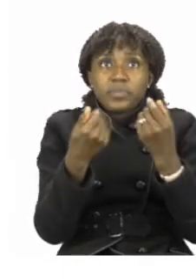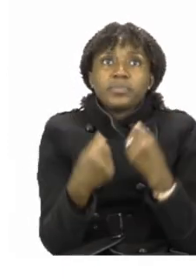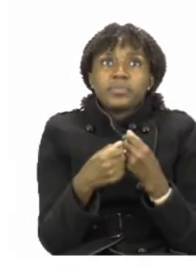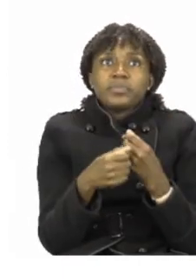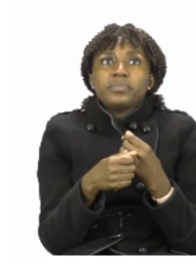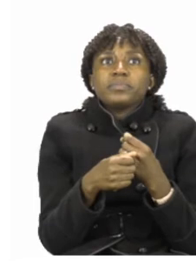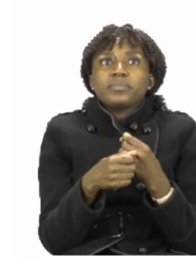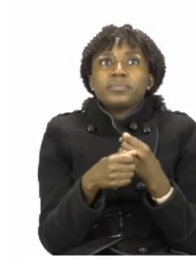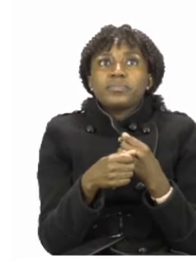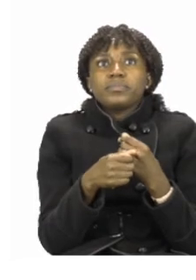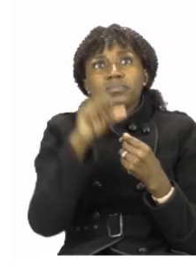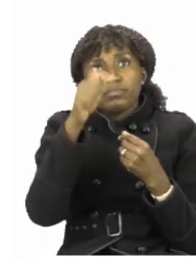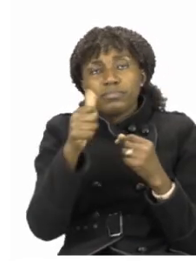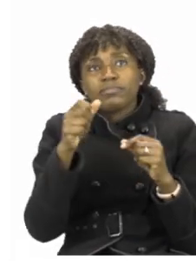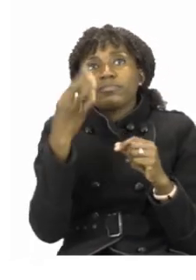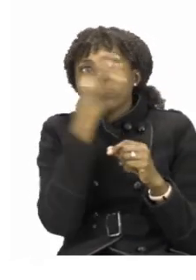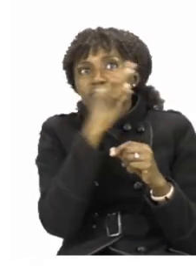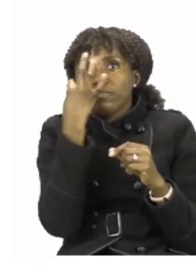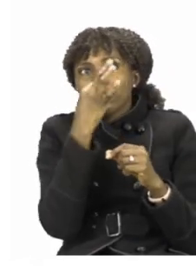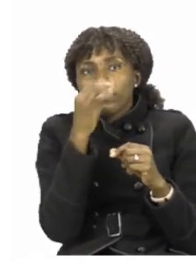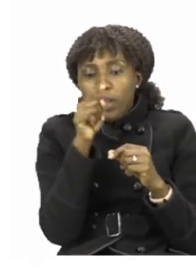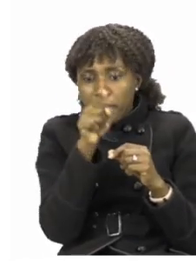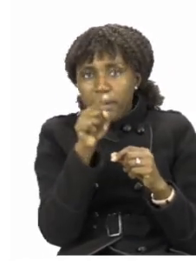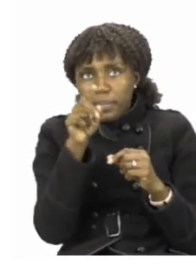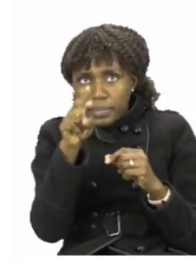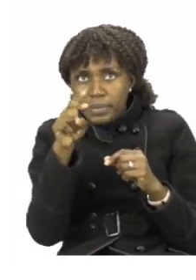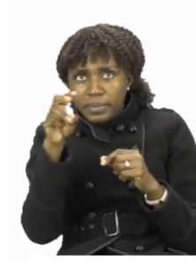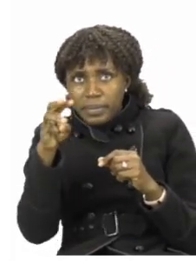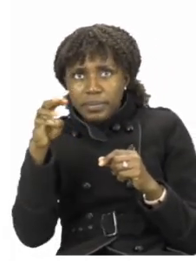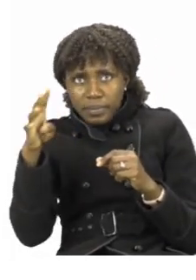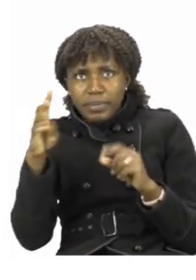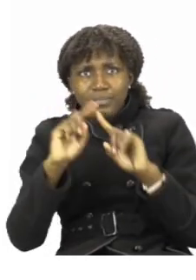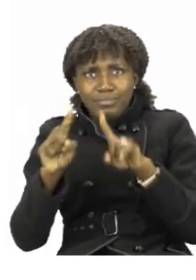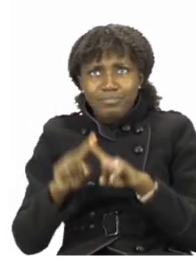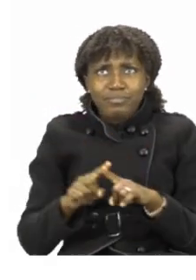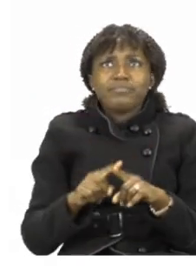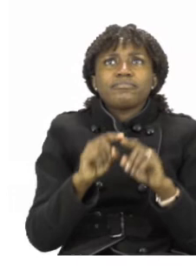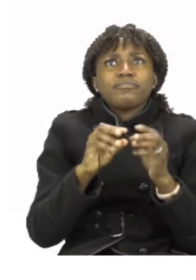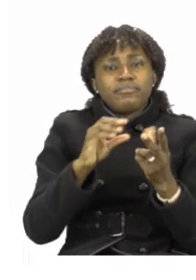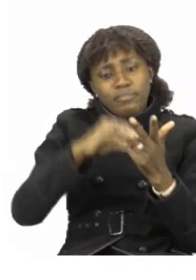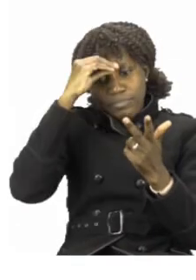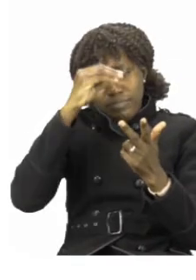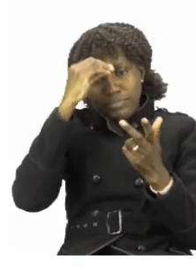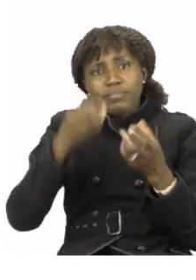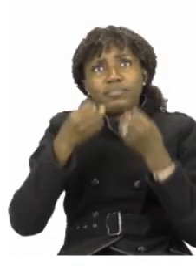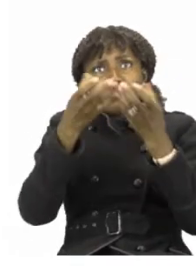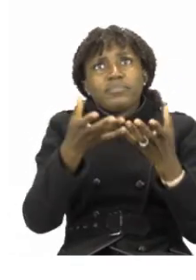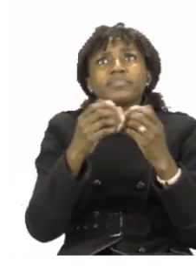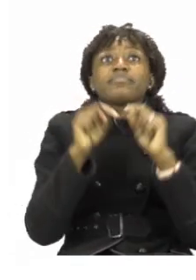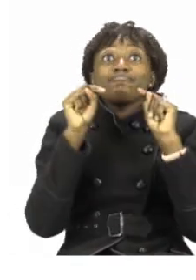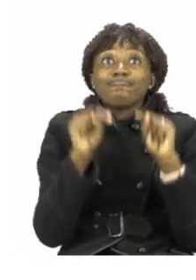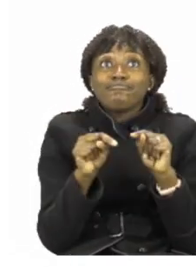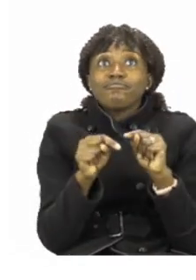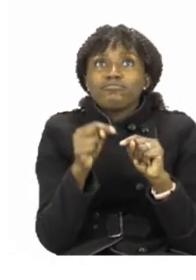we have other types of flowers brought by different types of learners. So, it's going to be our job to